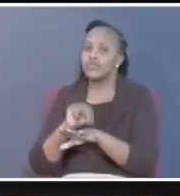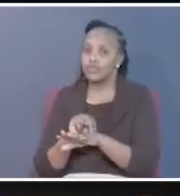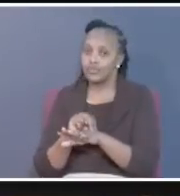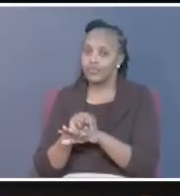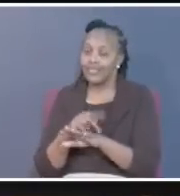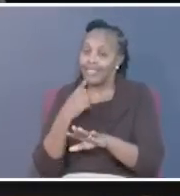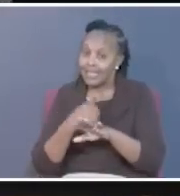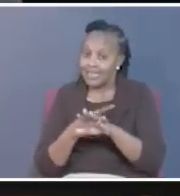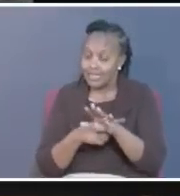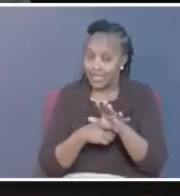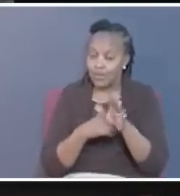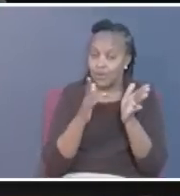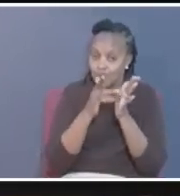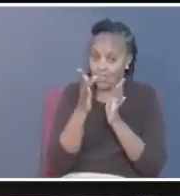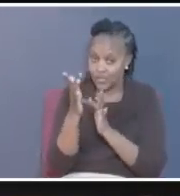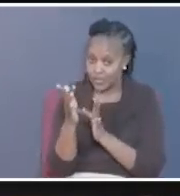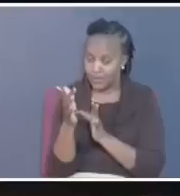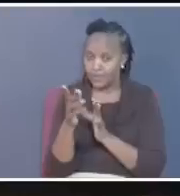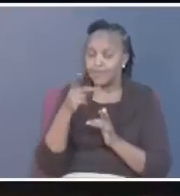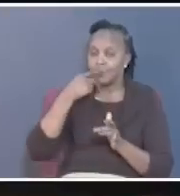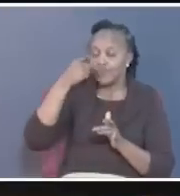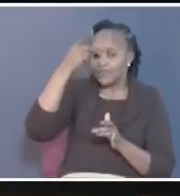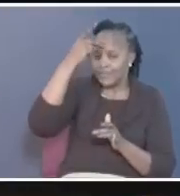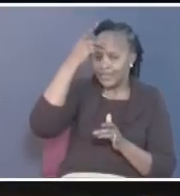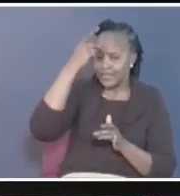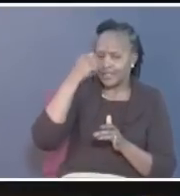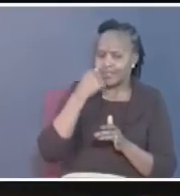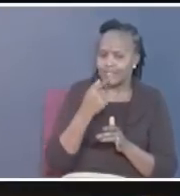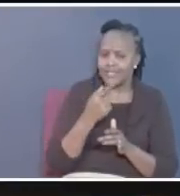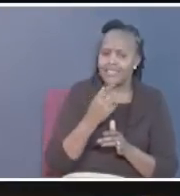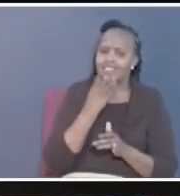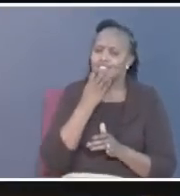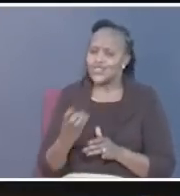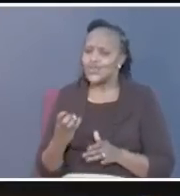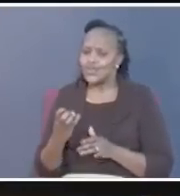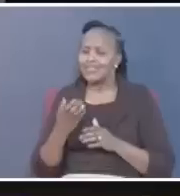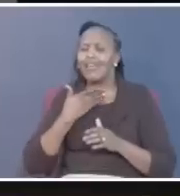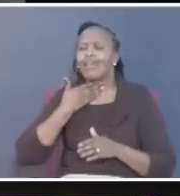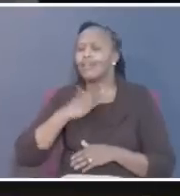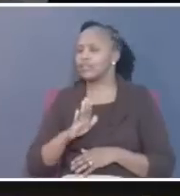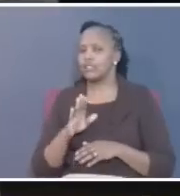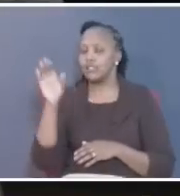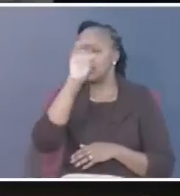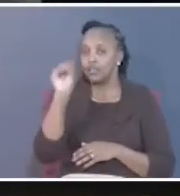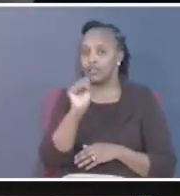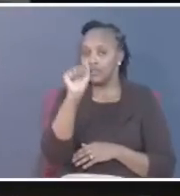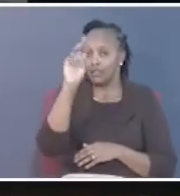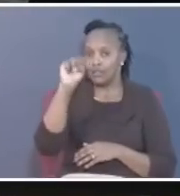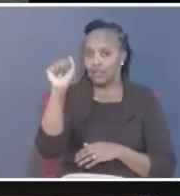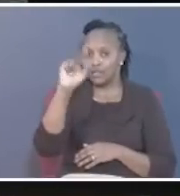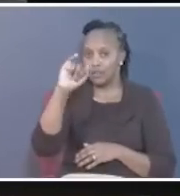Jesus, historians aver that the Jews hated the Samaritans. They considered them to be